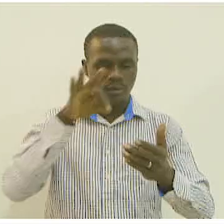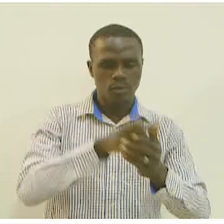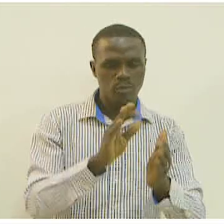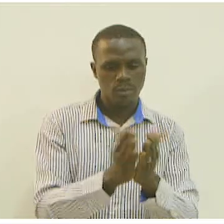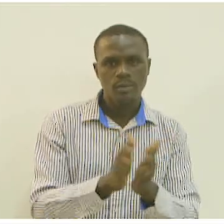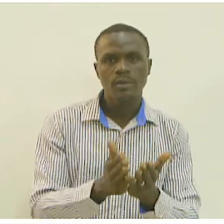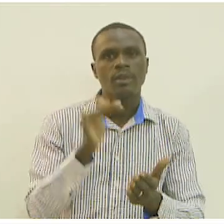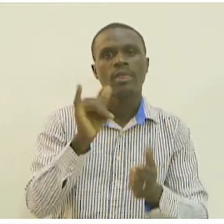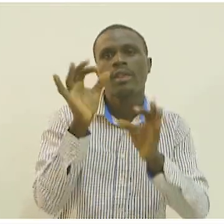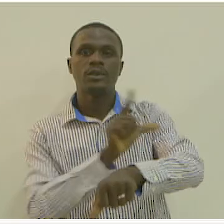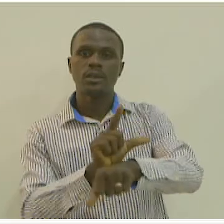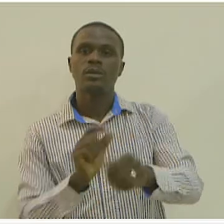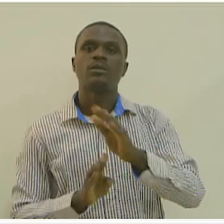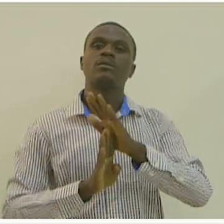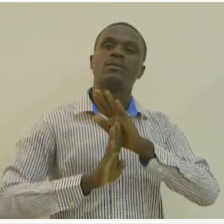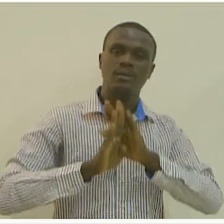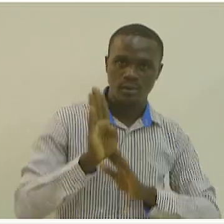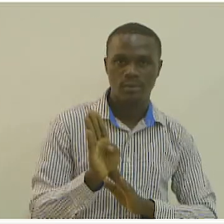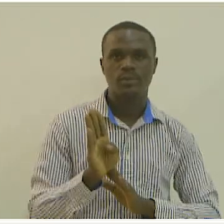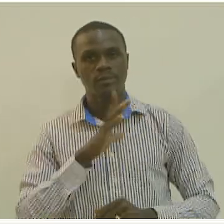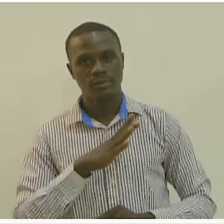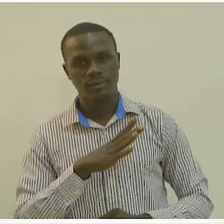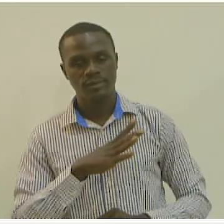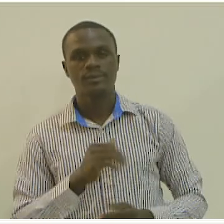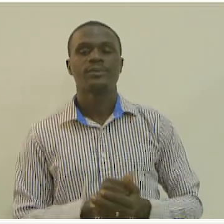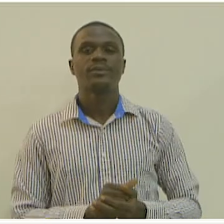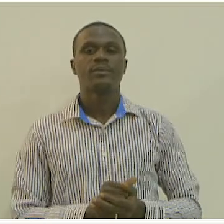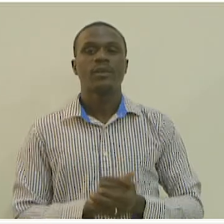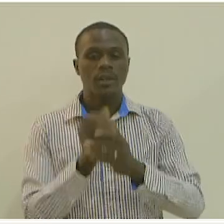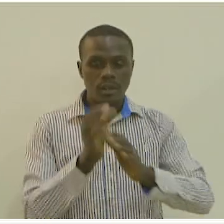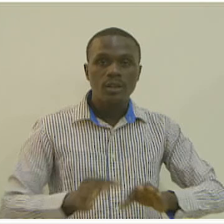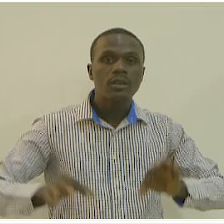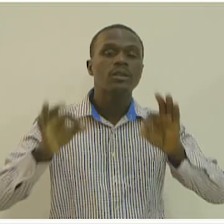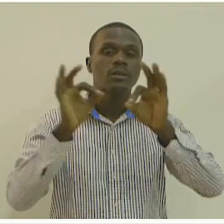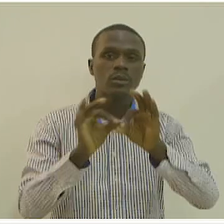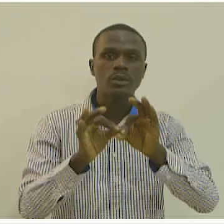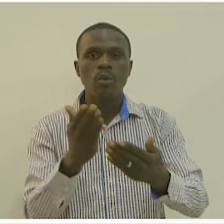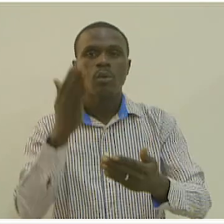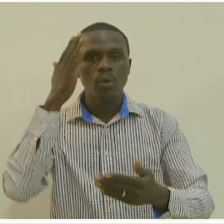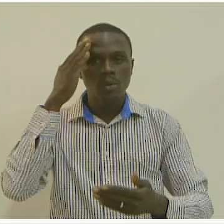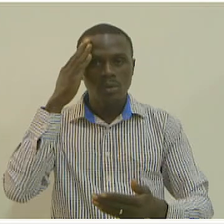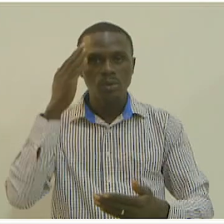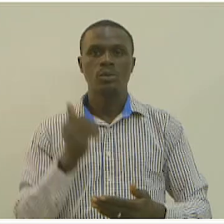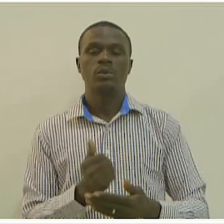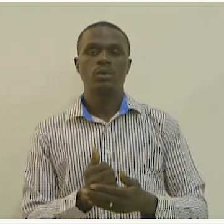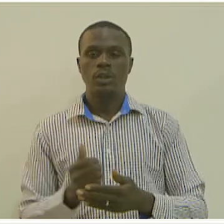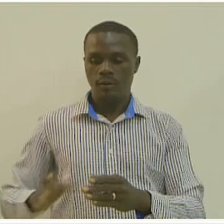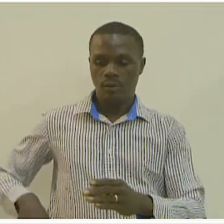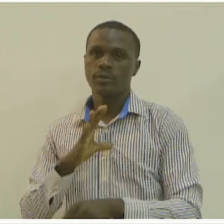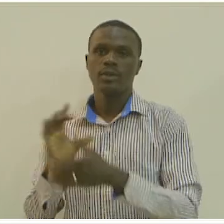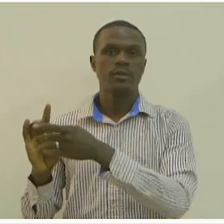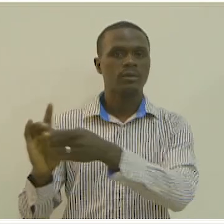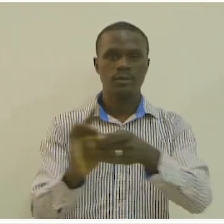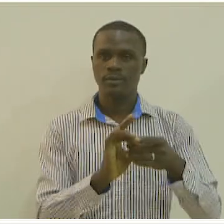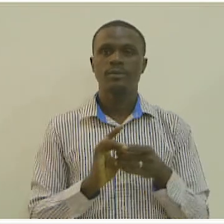Sierra Leone's democracy. It is important to remark that the process of electoral reform is nationally owned.